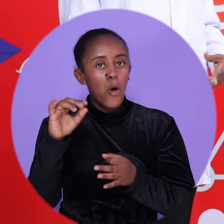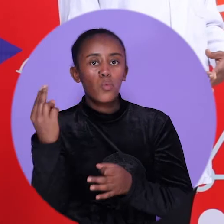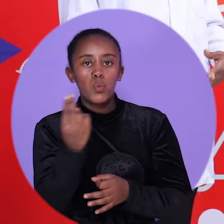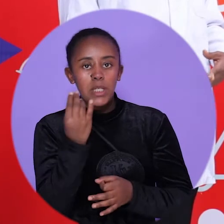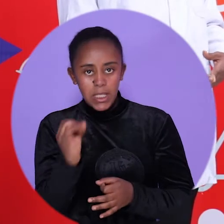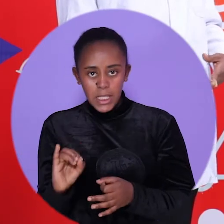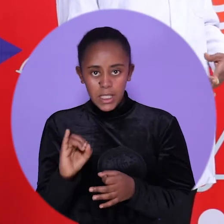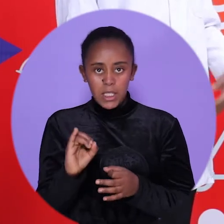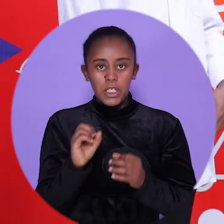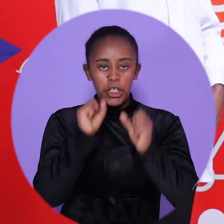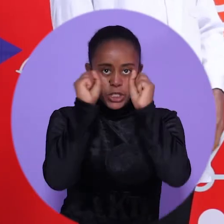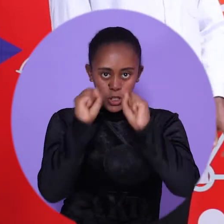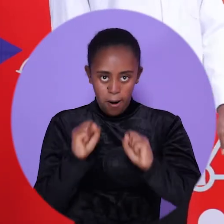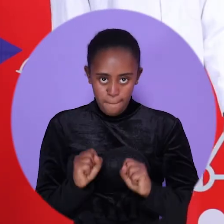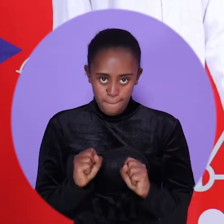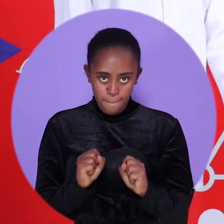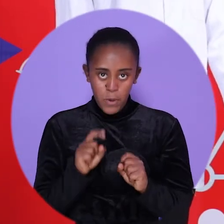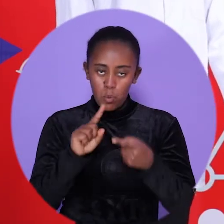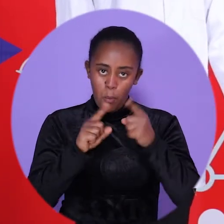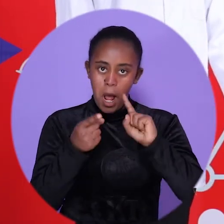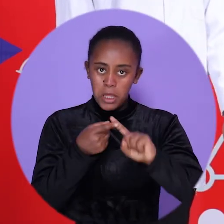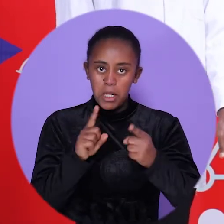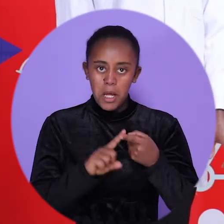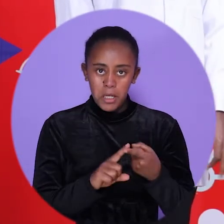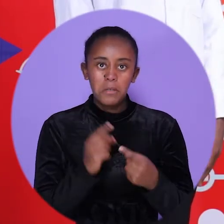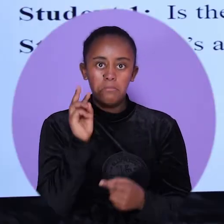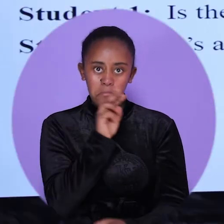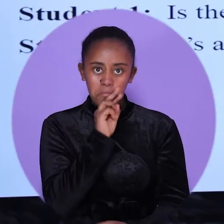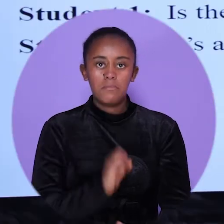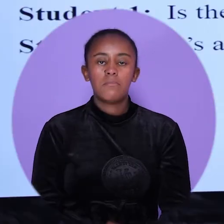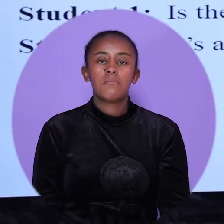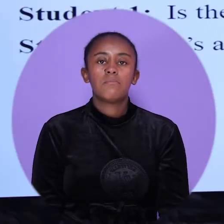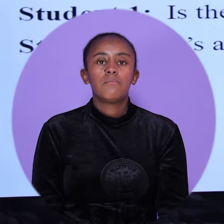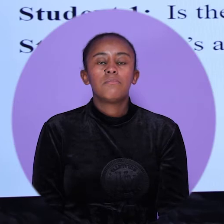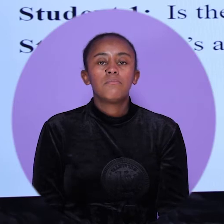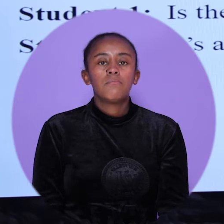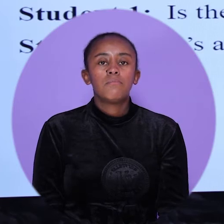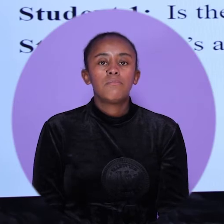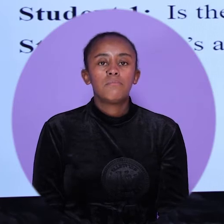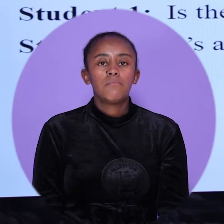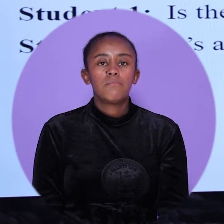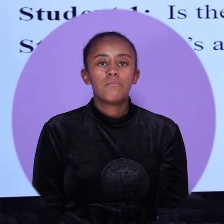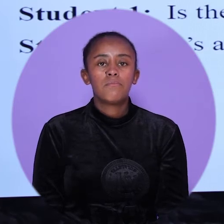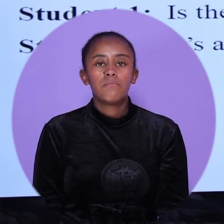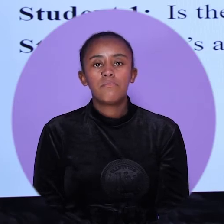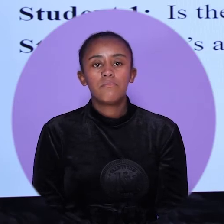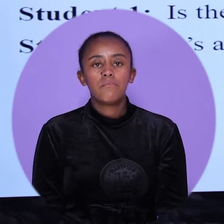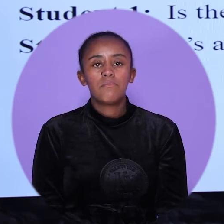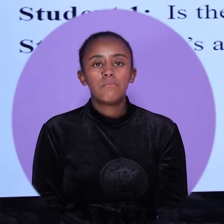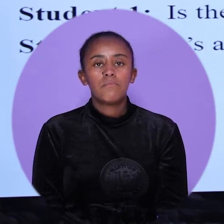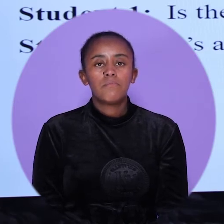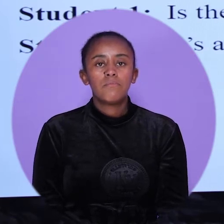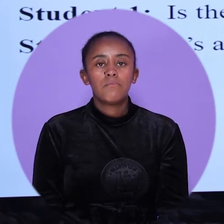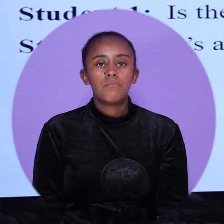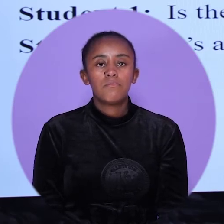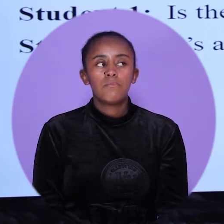shapes for your partner? Let us see together. Students, look at this example. Depend on